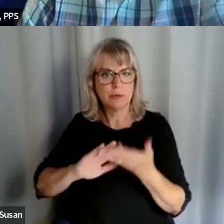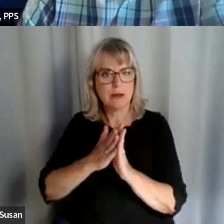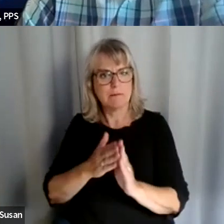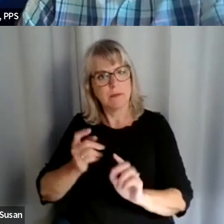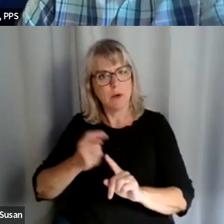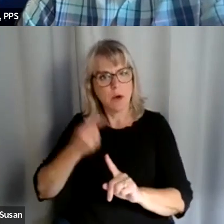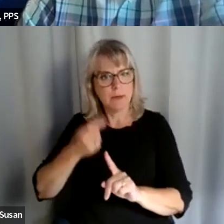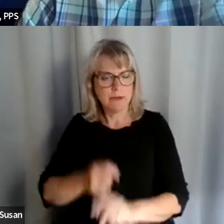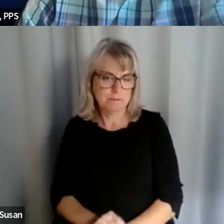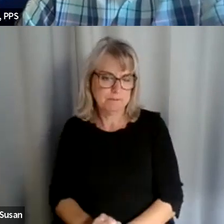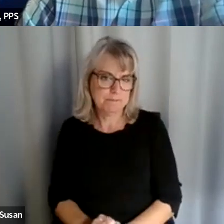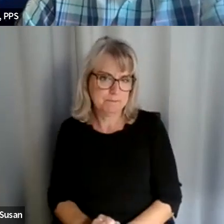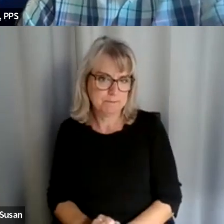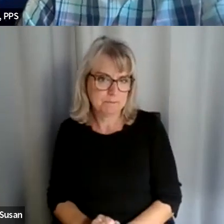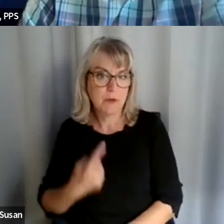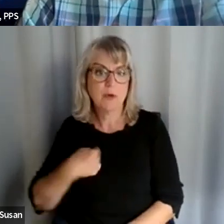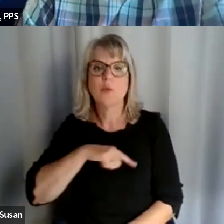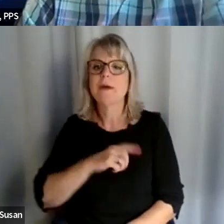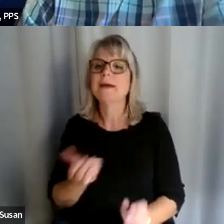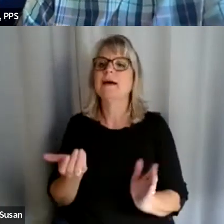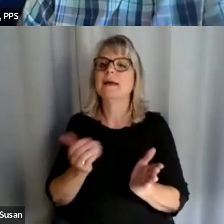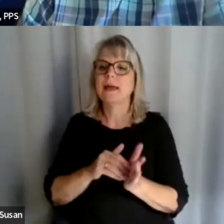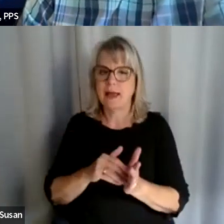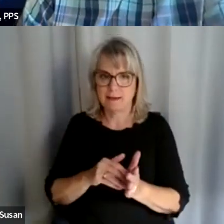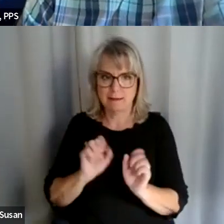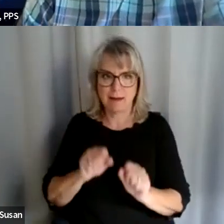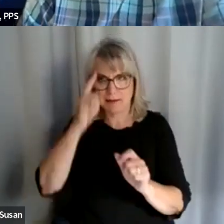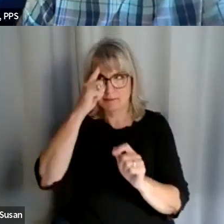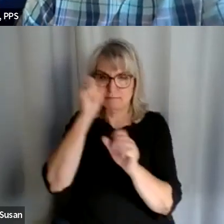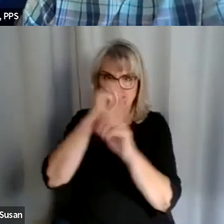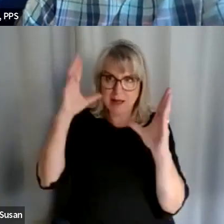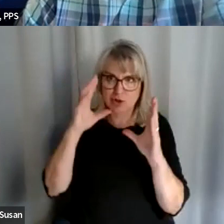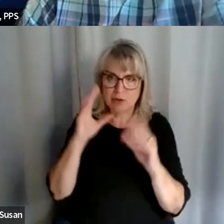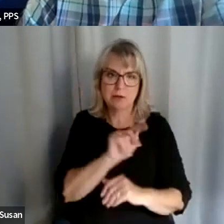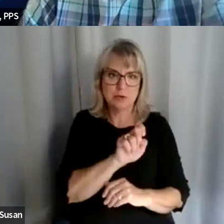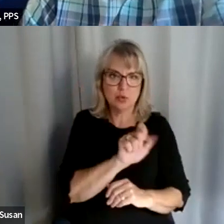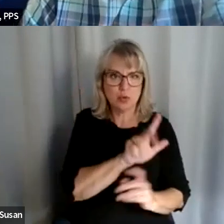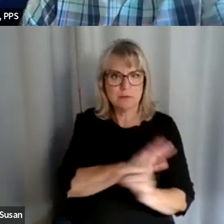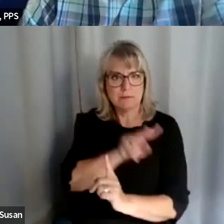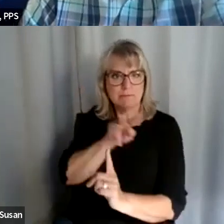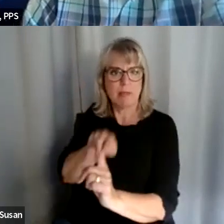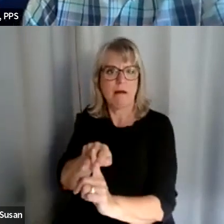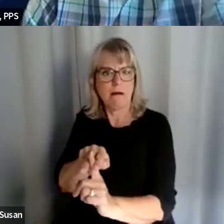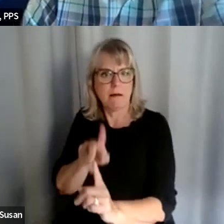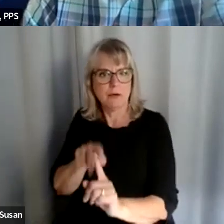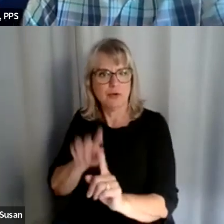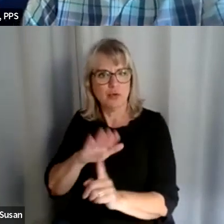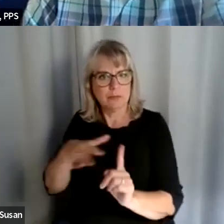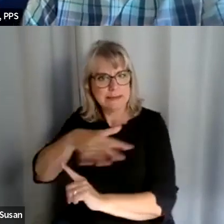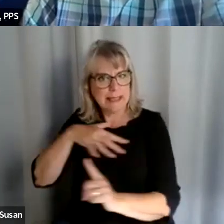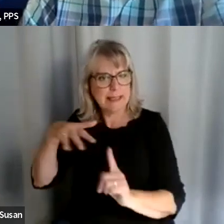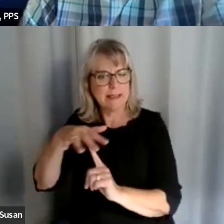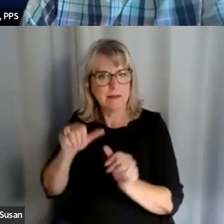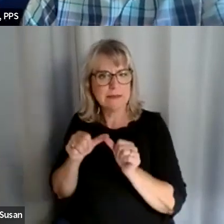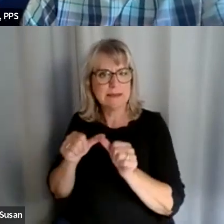towards automation so that we can, again, begin imagining how these tools can apply to the setting of